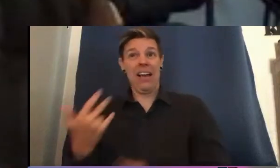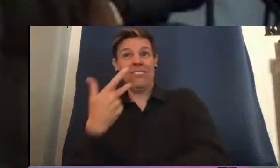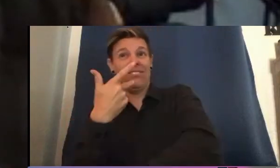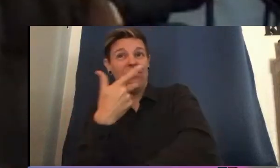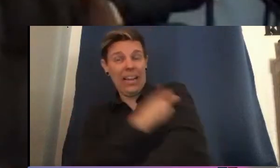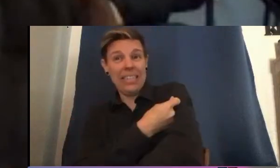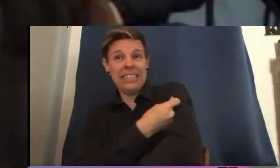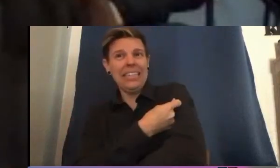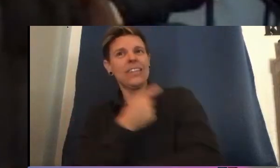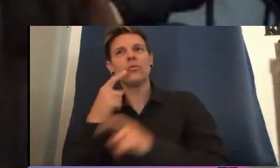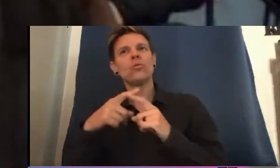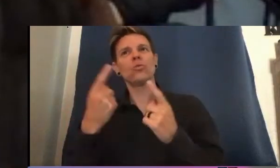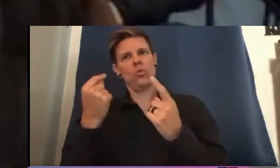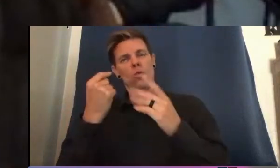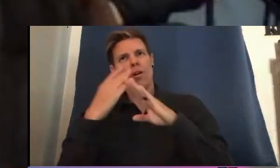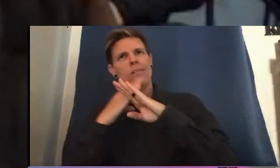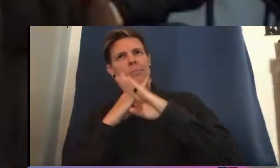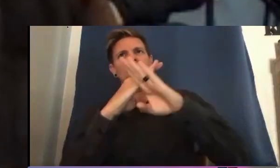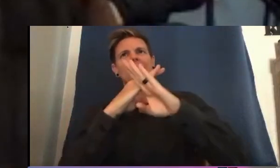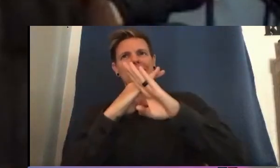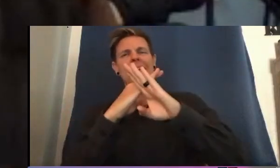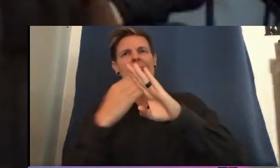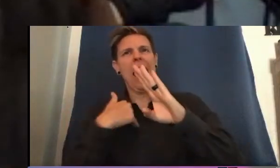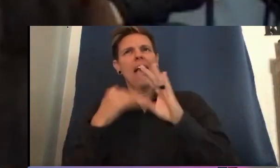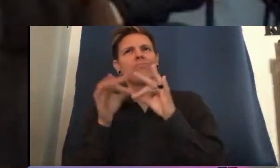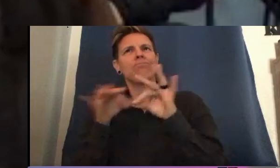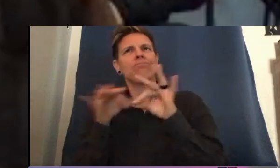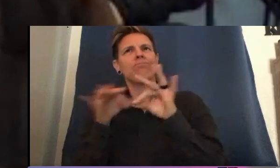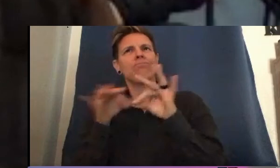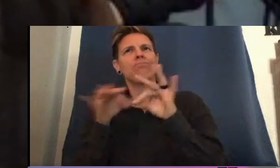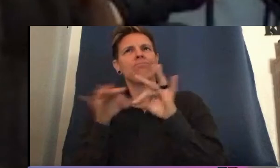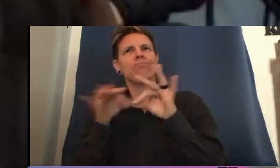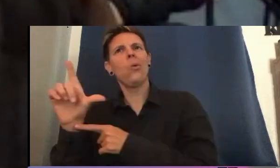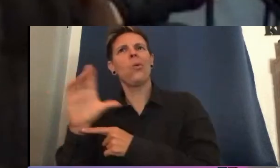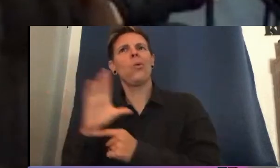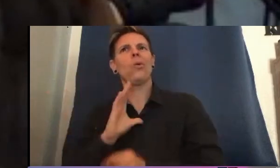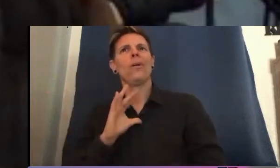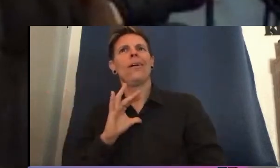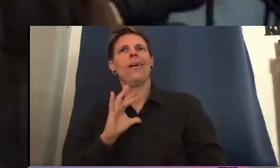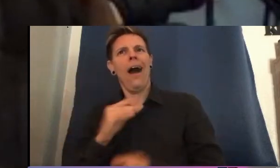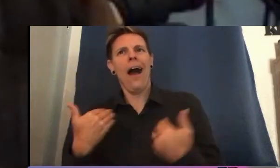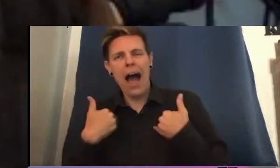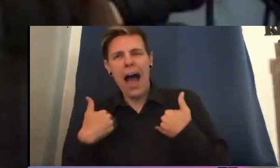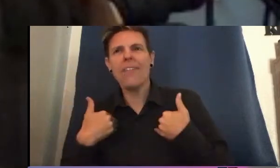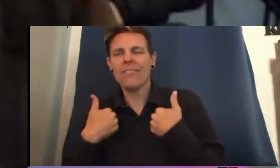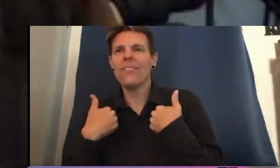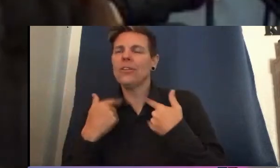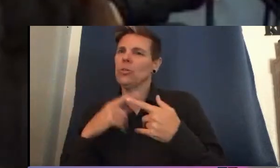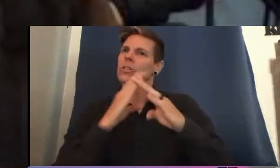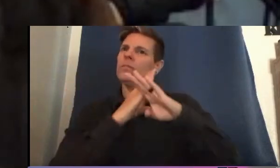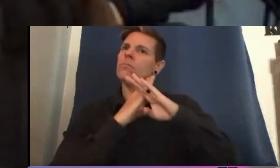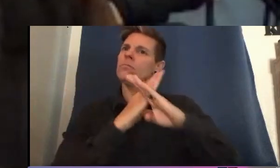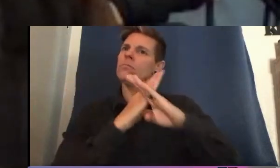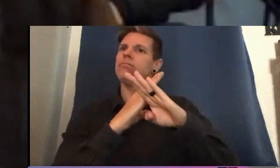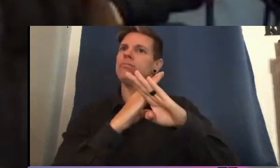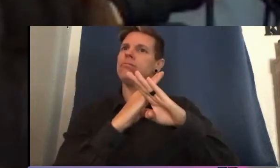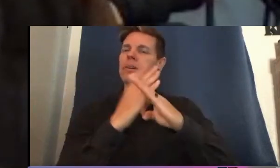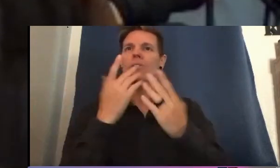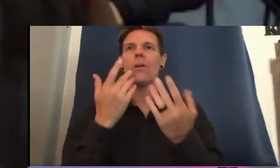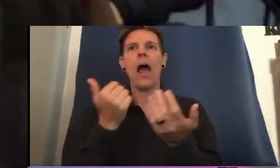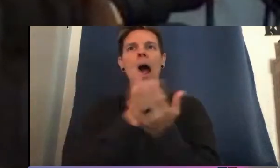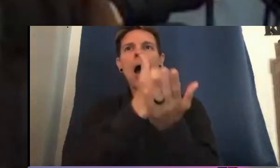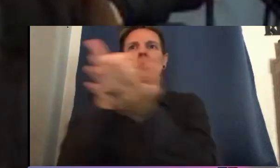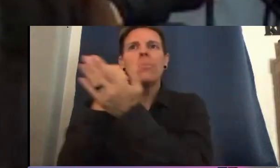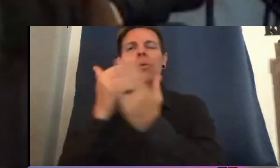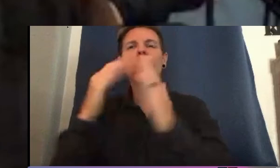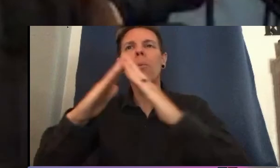tool is superior as part of the prevention measures for our community. And